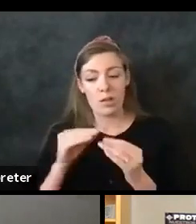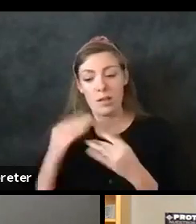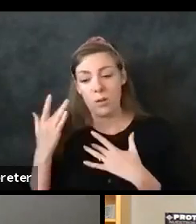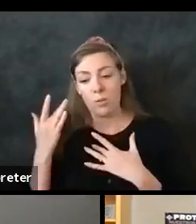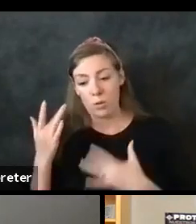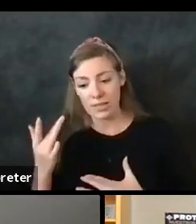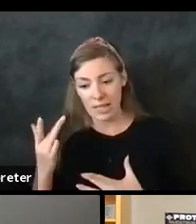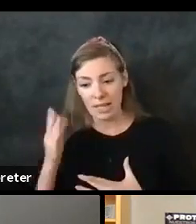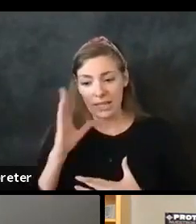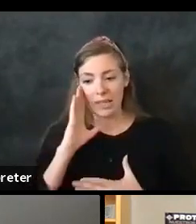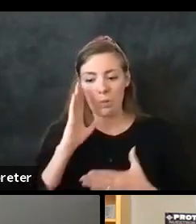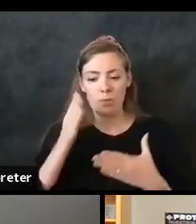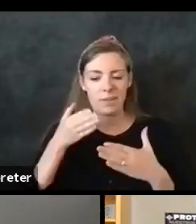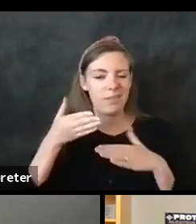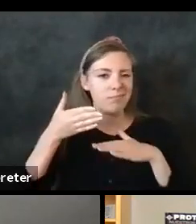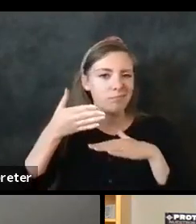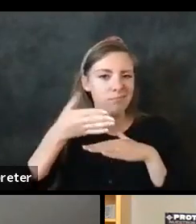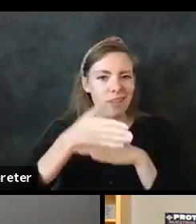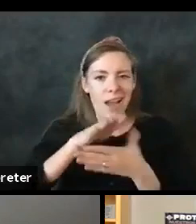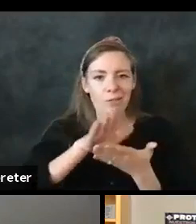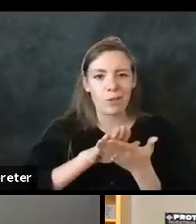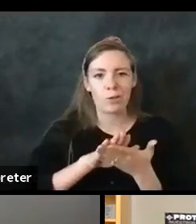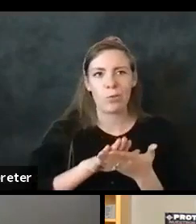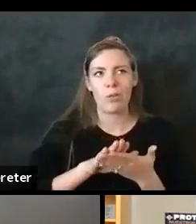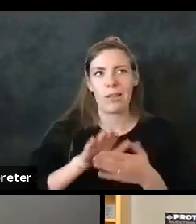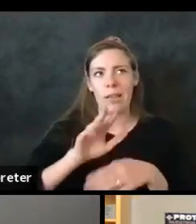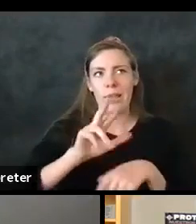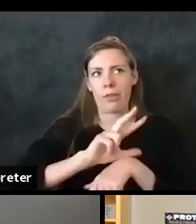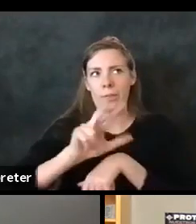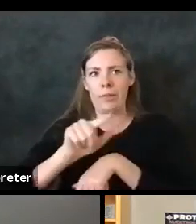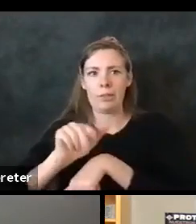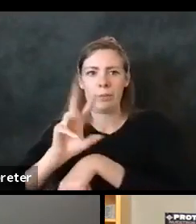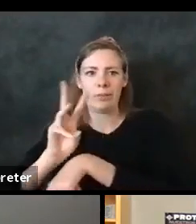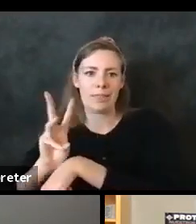held after school, like from 3 to 6 or something like that.